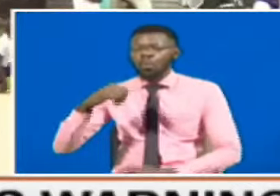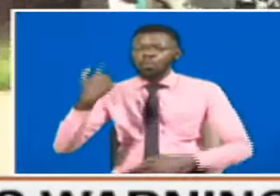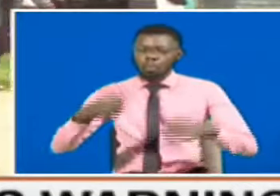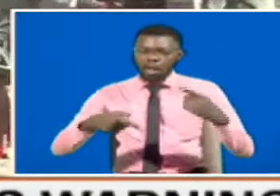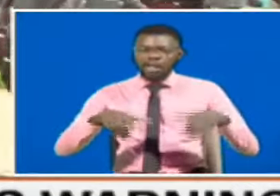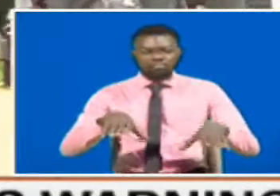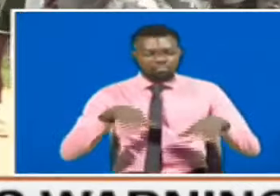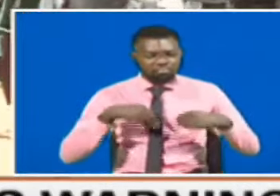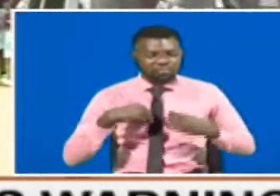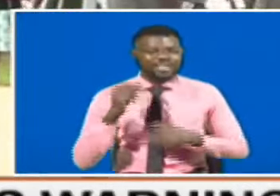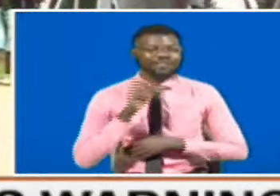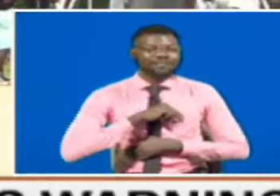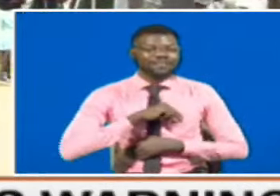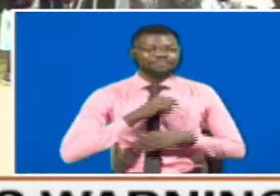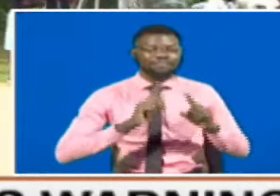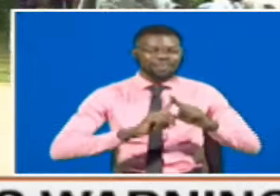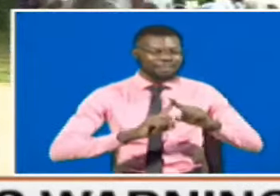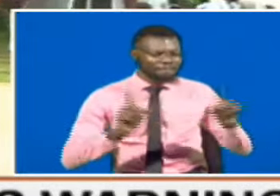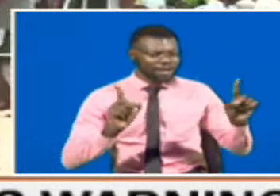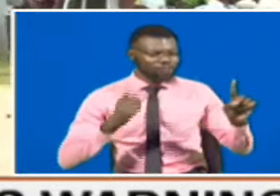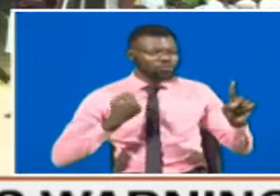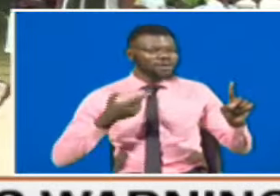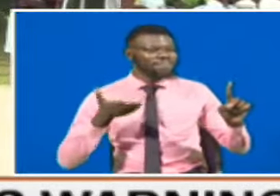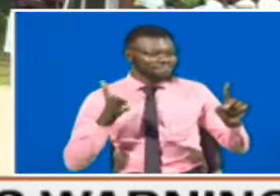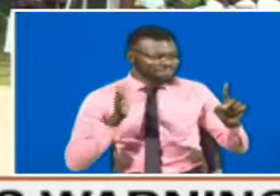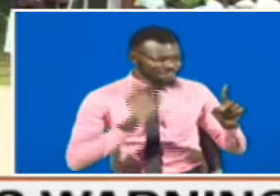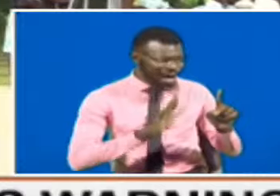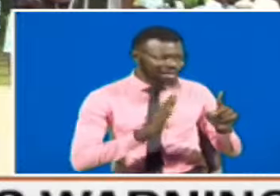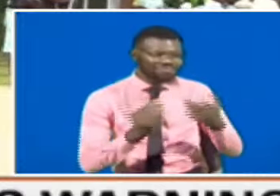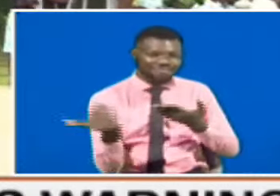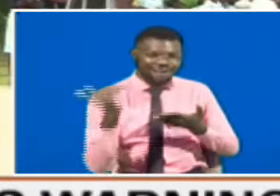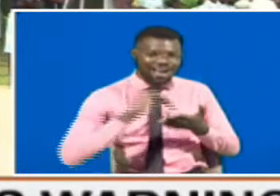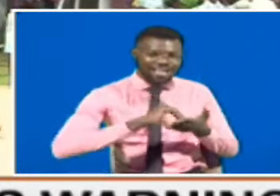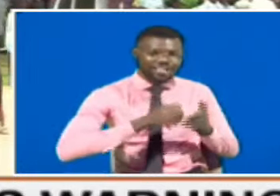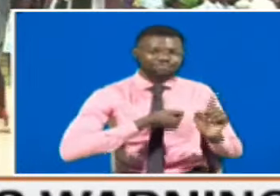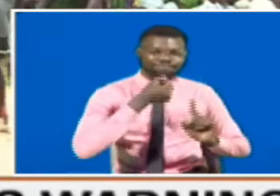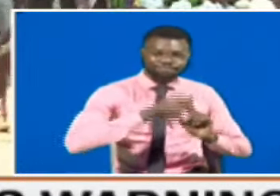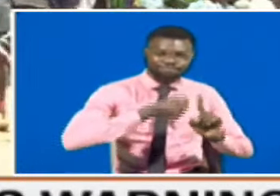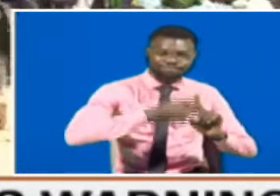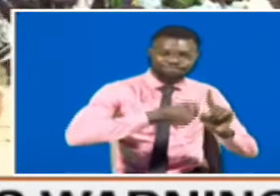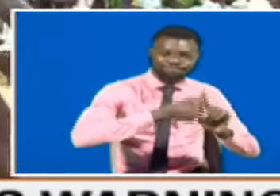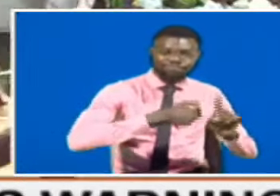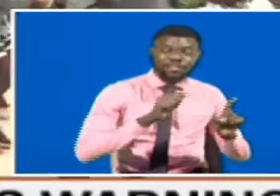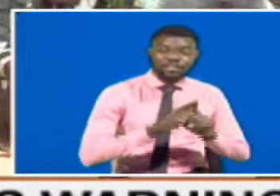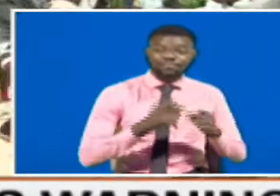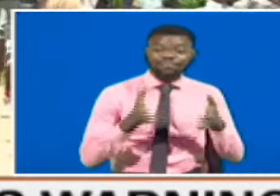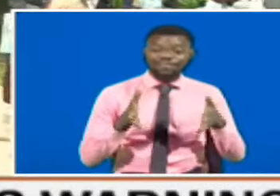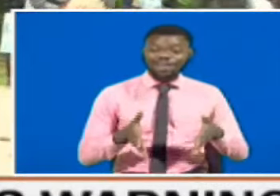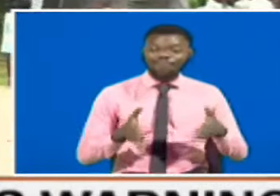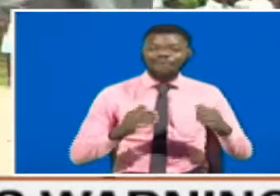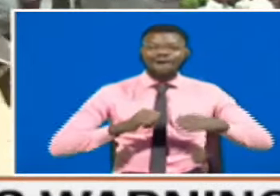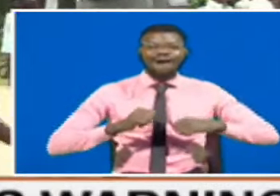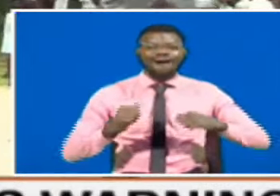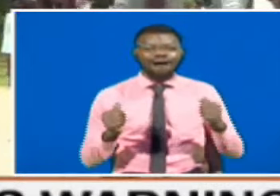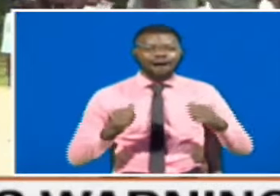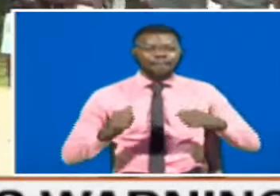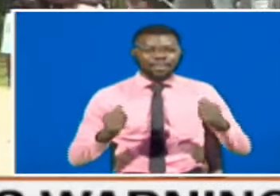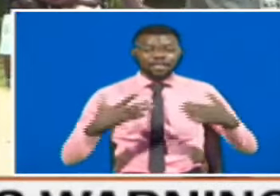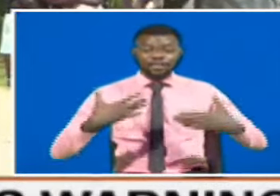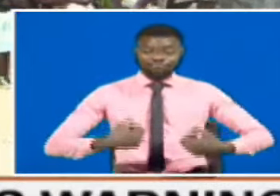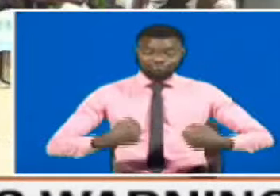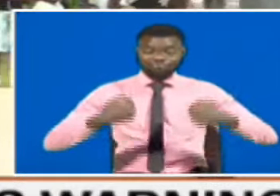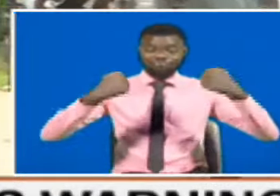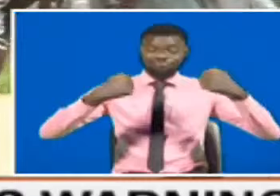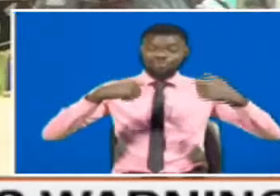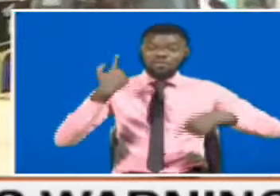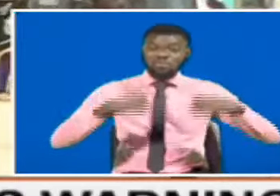win, but we went back to the drawing board. And this year we are happy that we have won the trophy. We